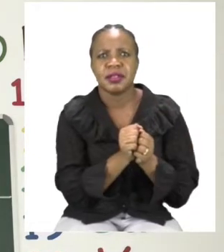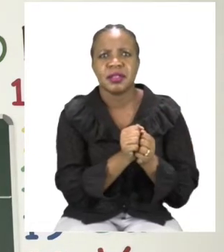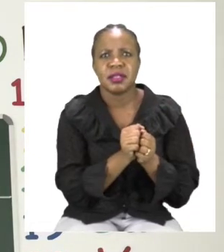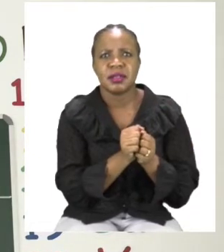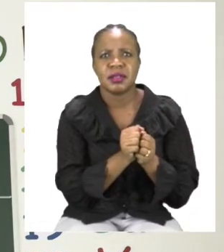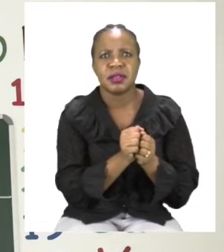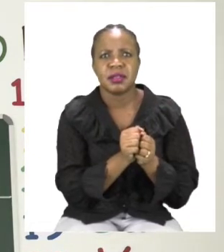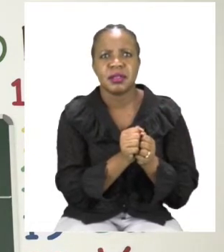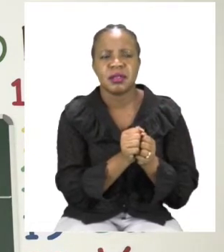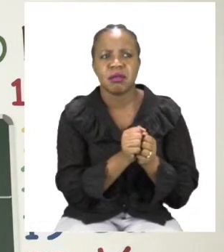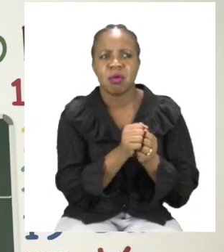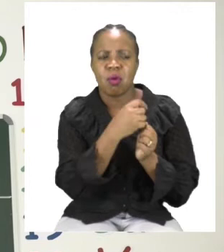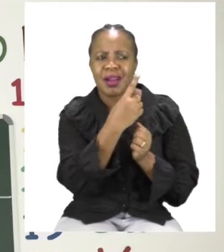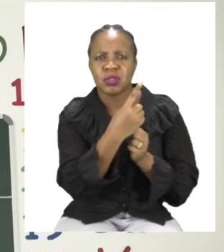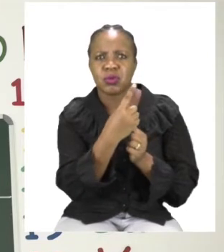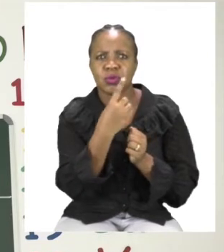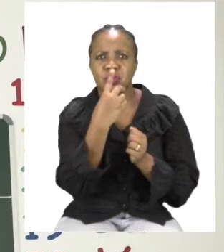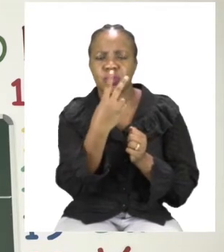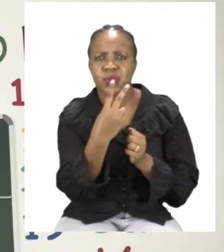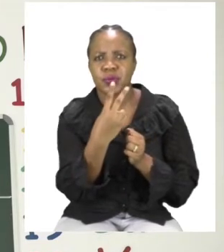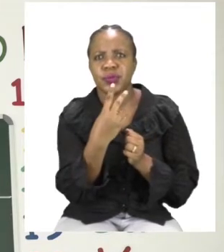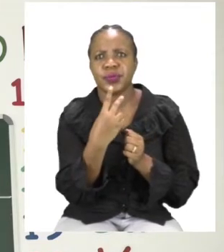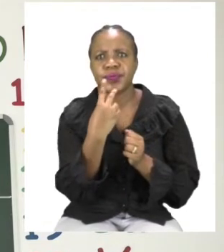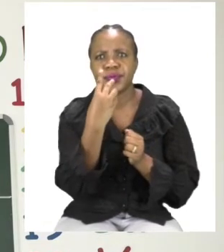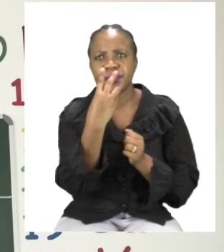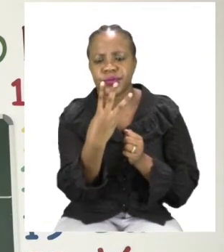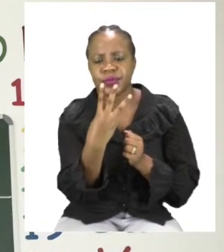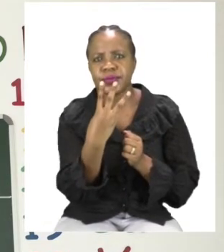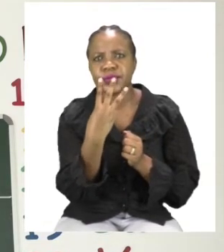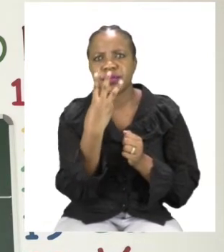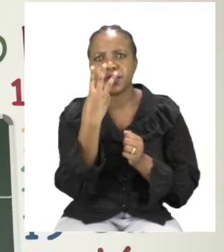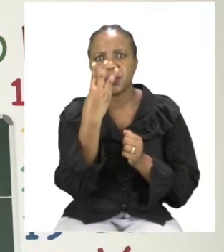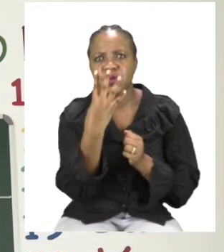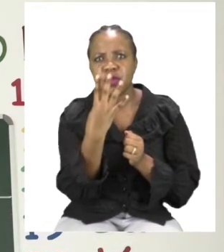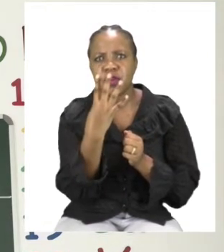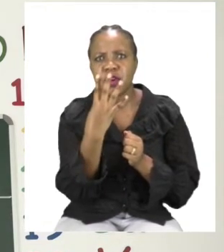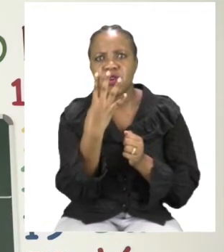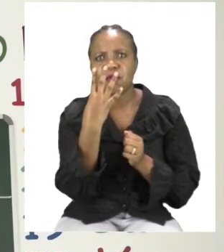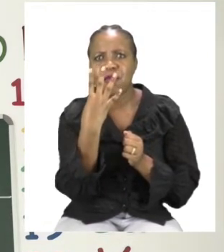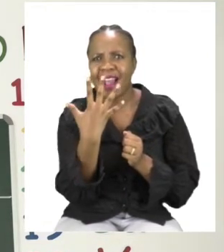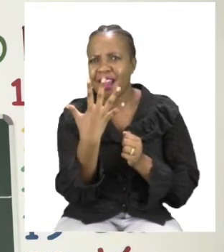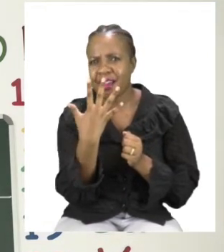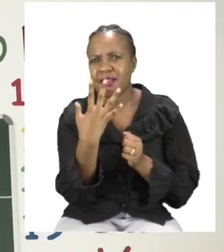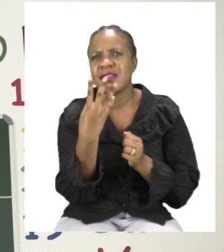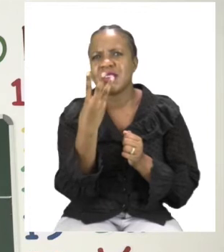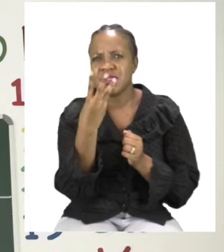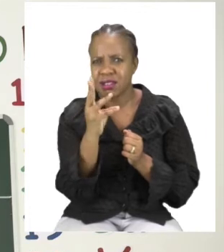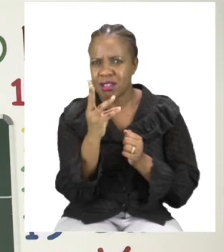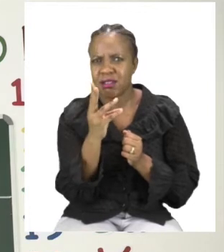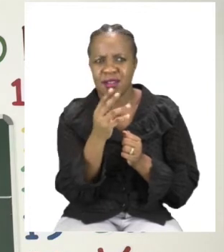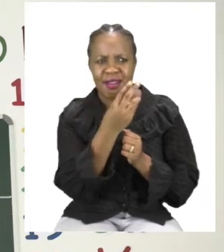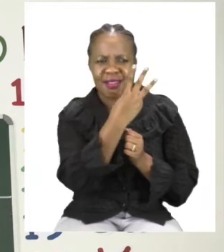together. 1, 2, 3, 4, 5,